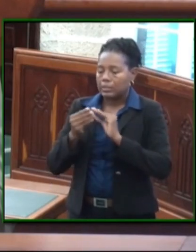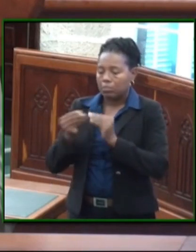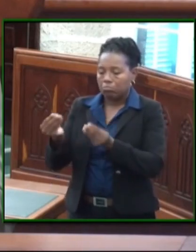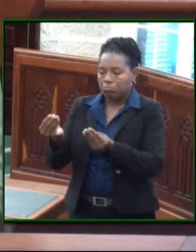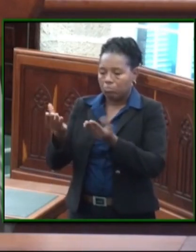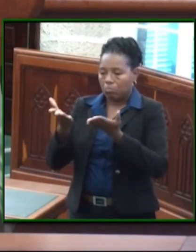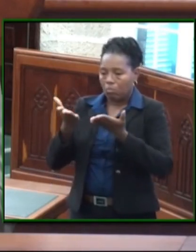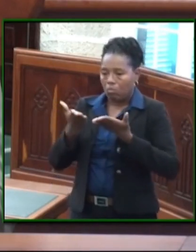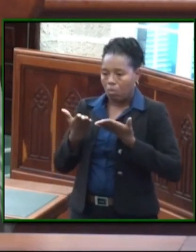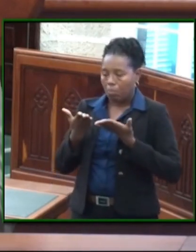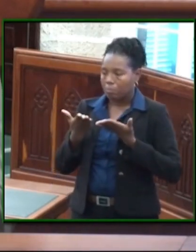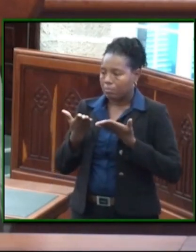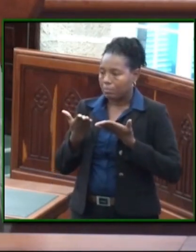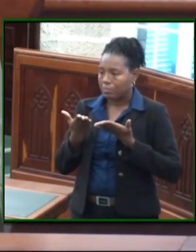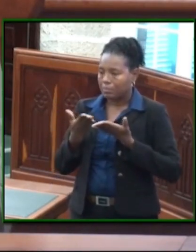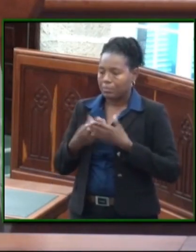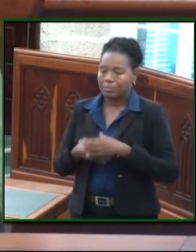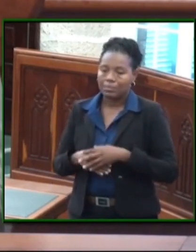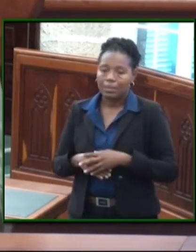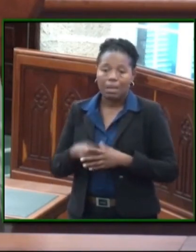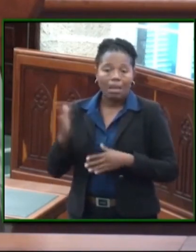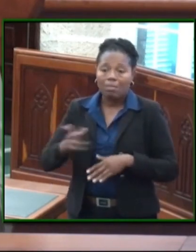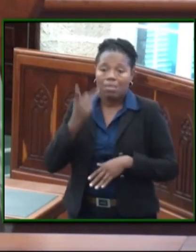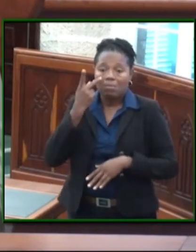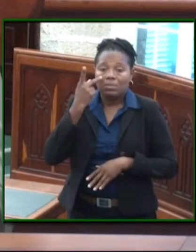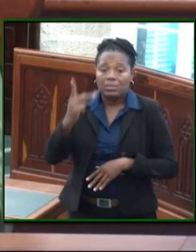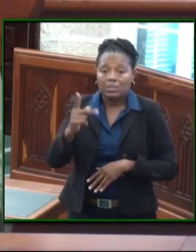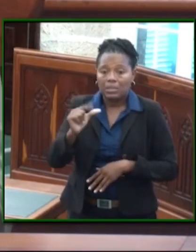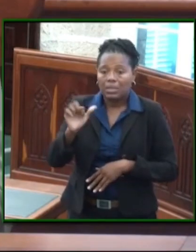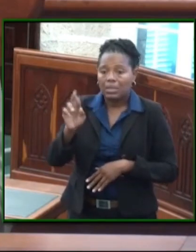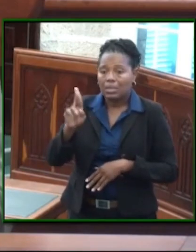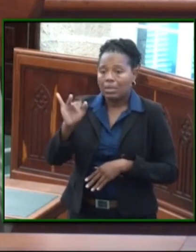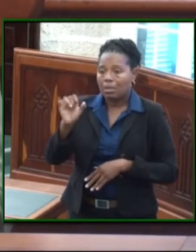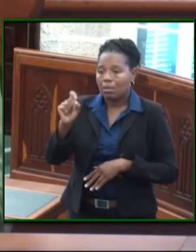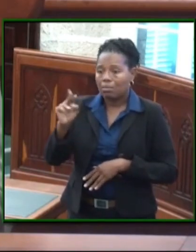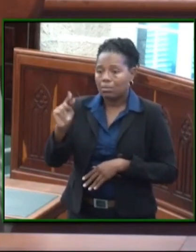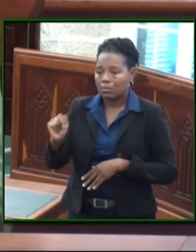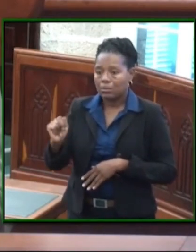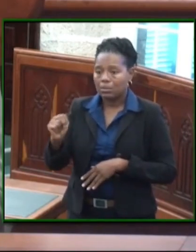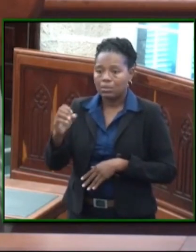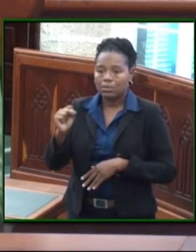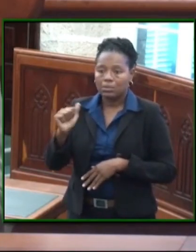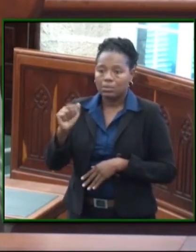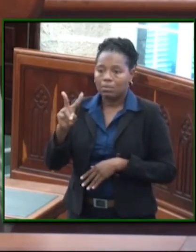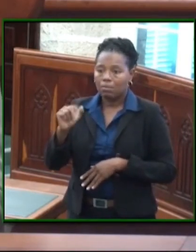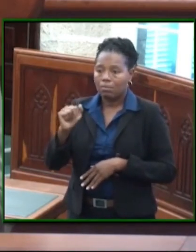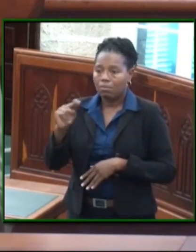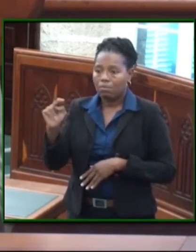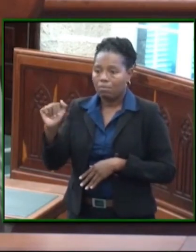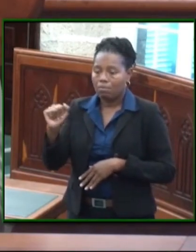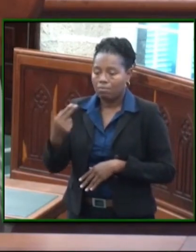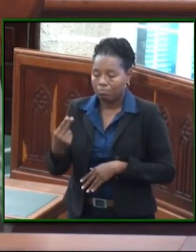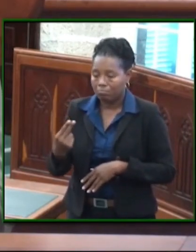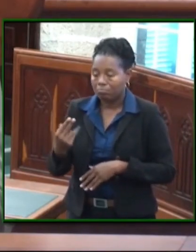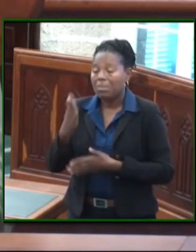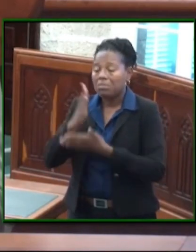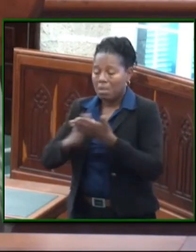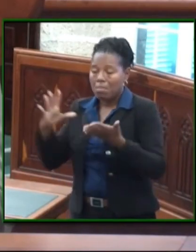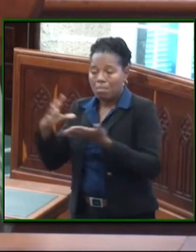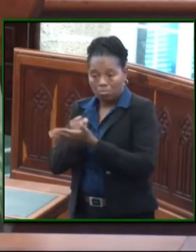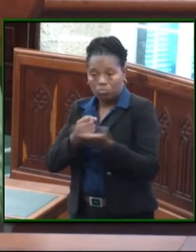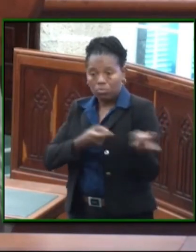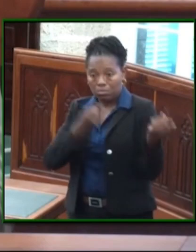they never saw the garrison, Savannah. Some never had an opportunity to come into town all that